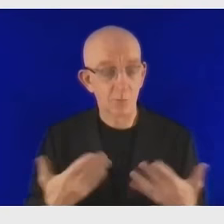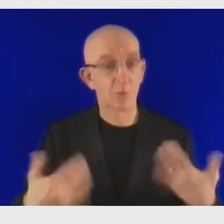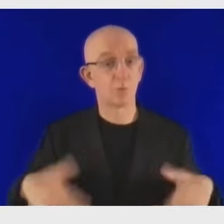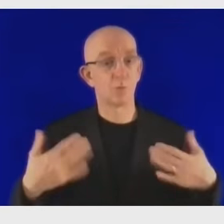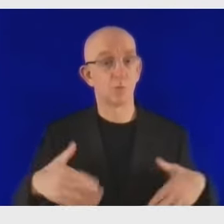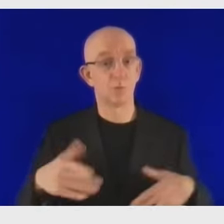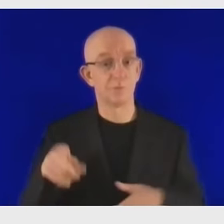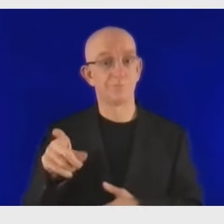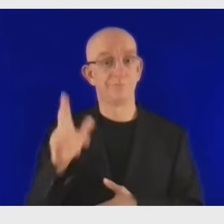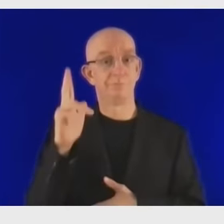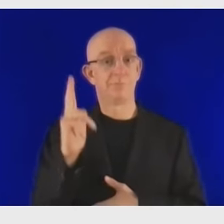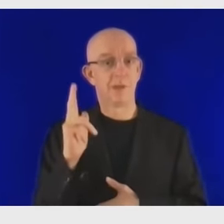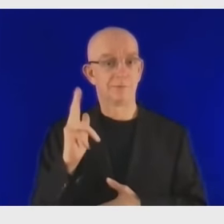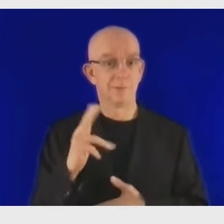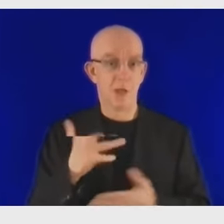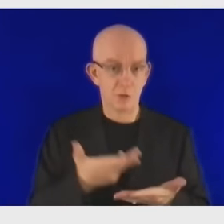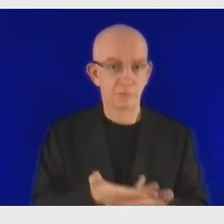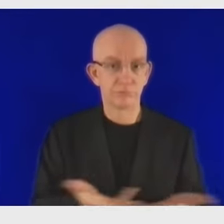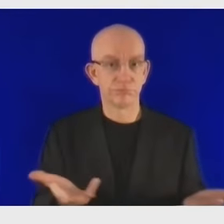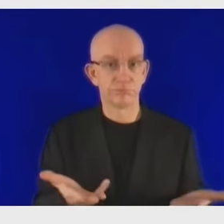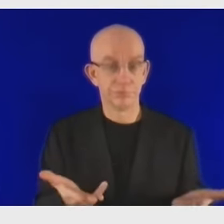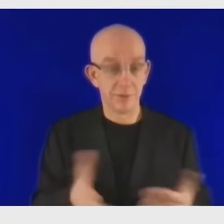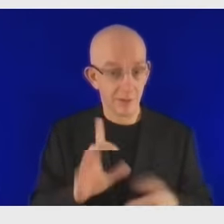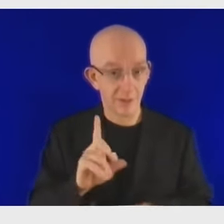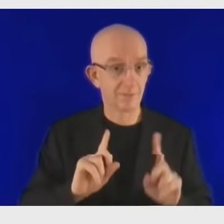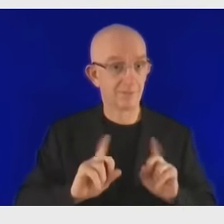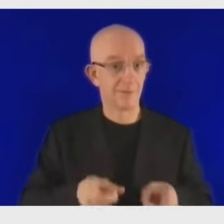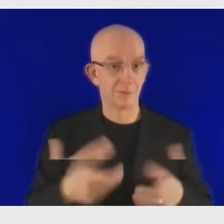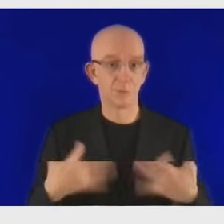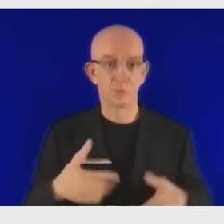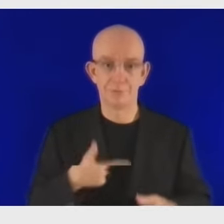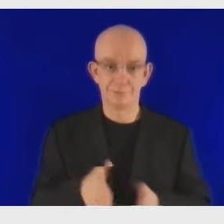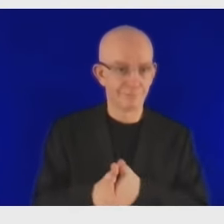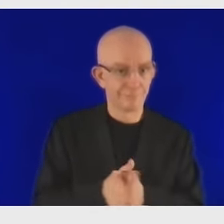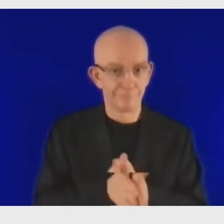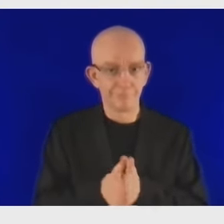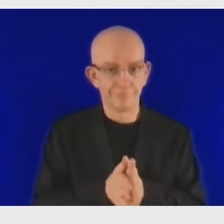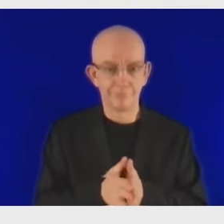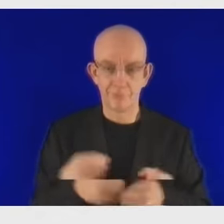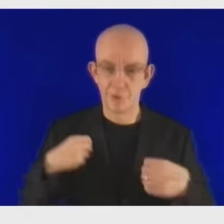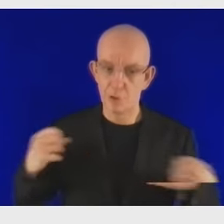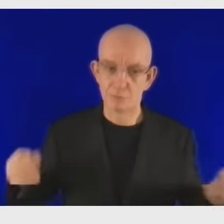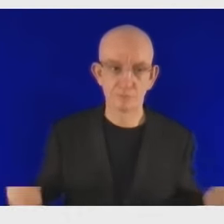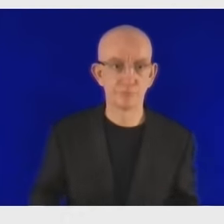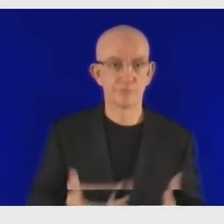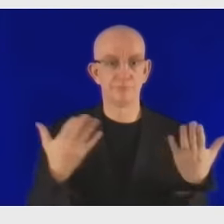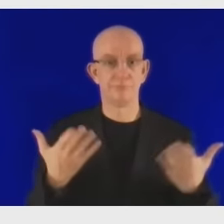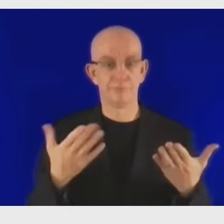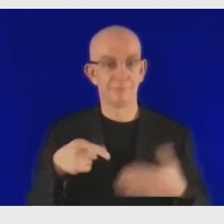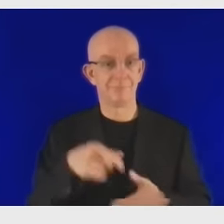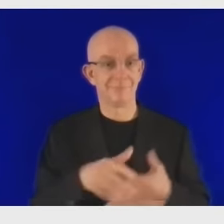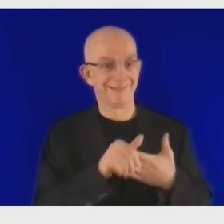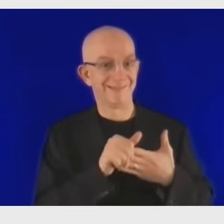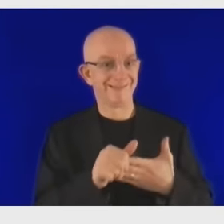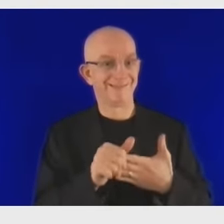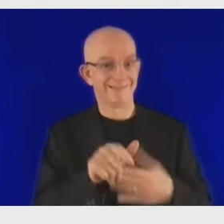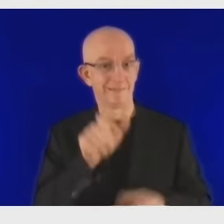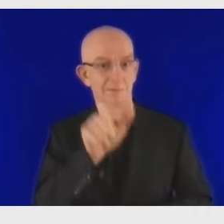about the musts and the wills and the have-tos, as opposed to the we should and we could and we might.